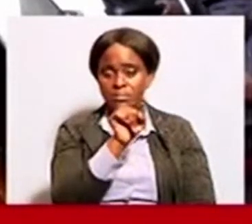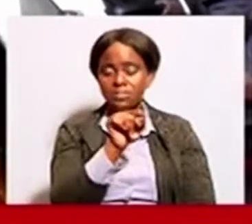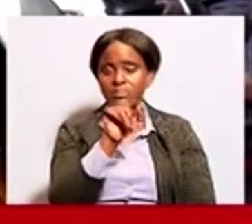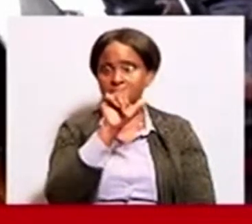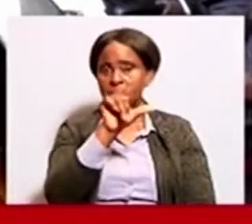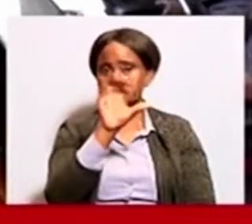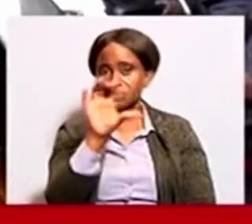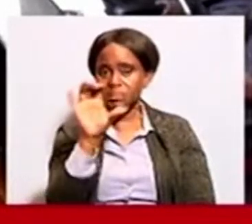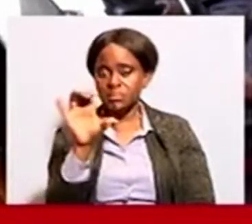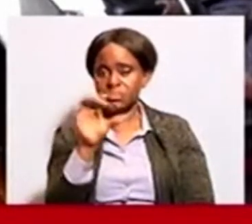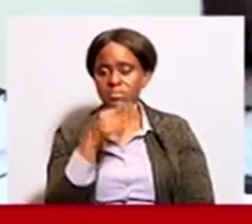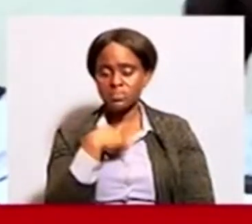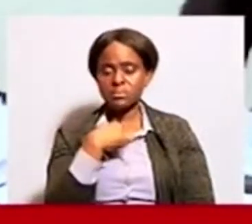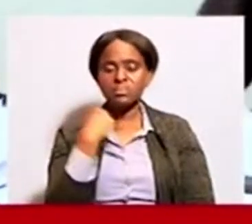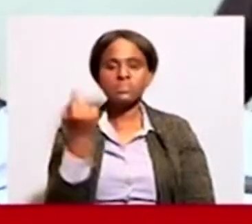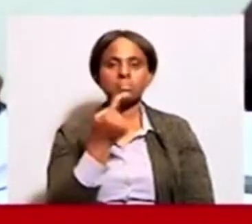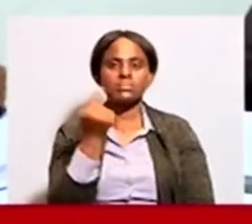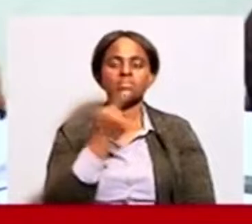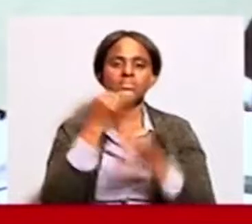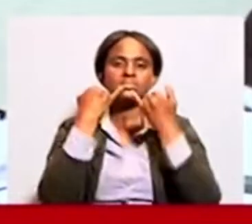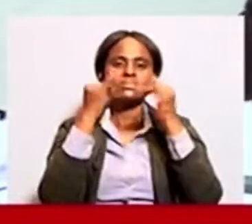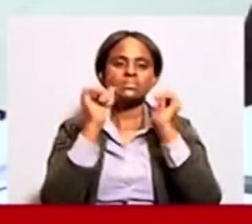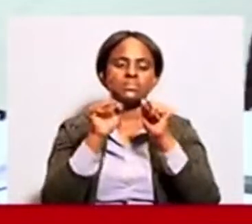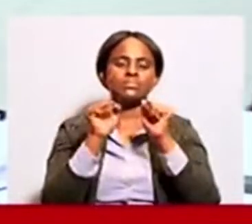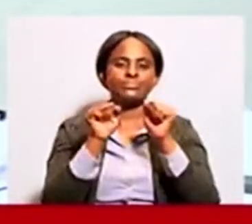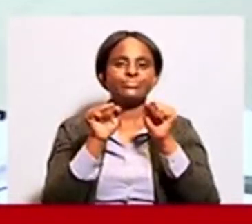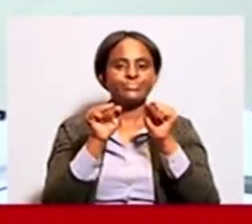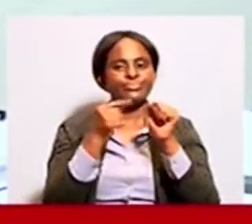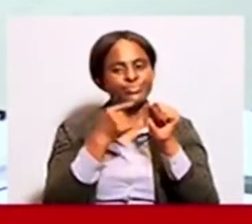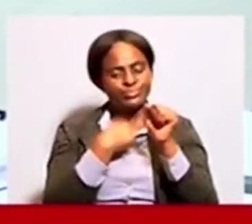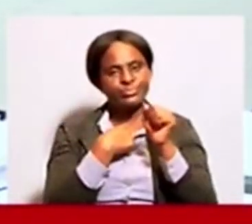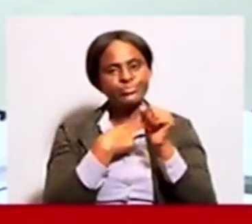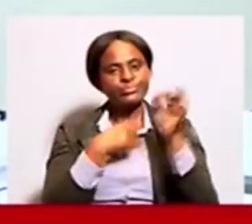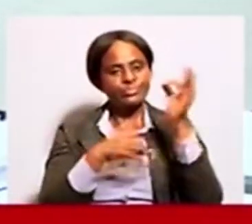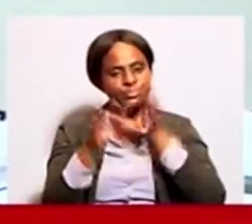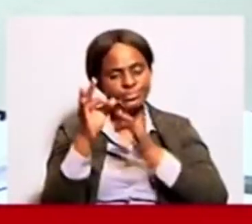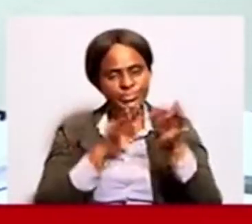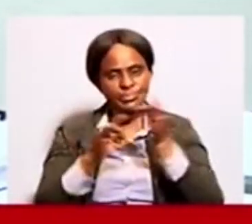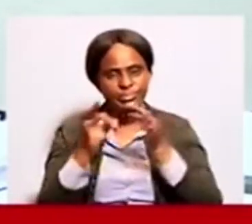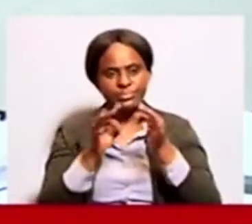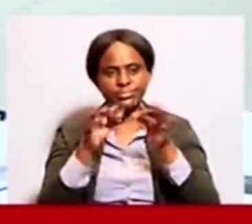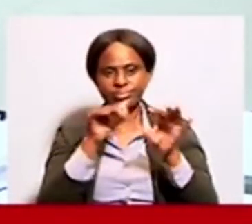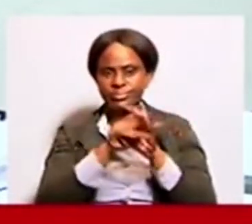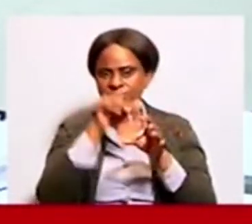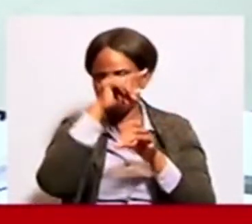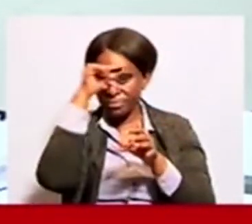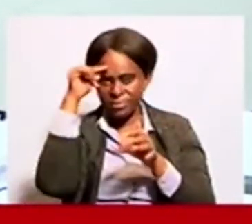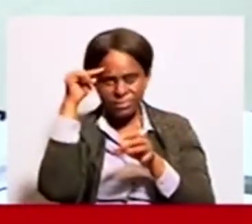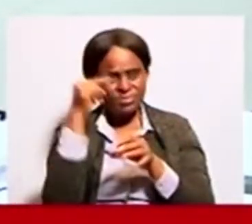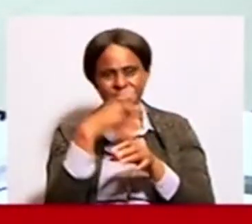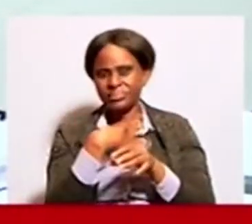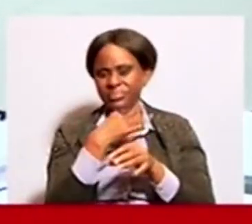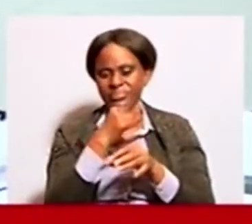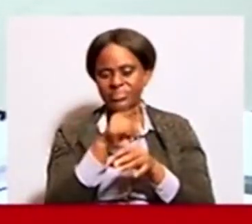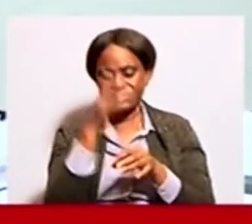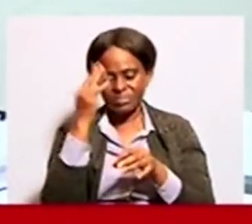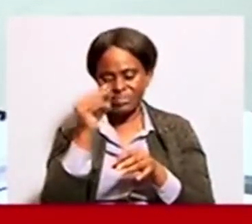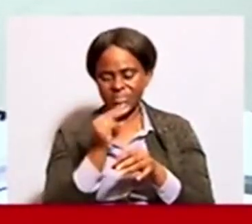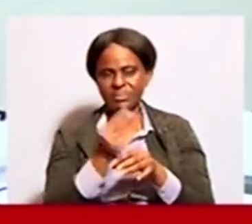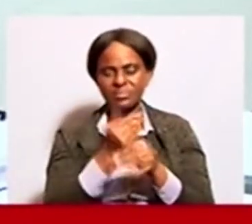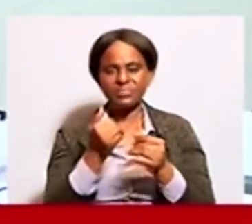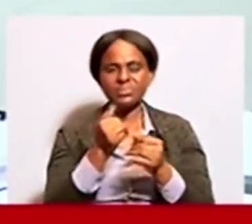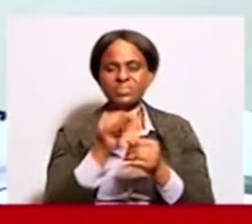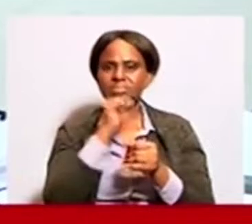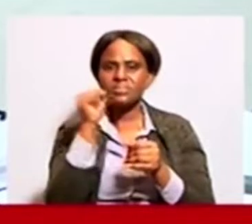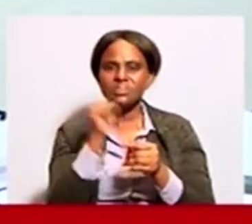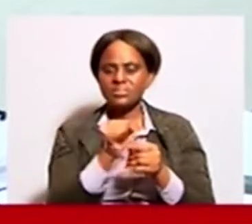Council, I was going to mention that, I don't know how it escaped, only black and white. To us, that grader is an